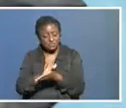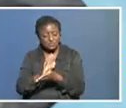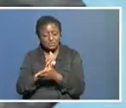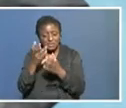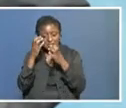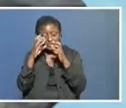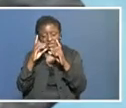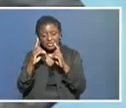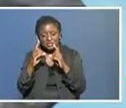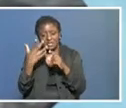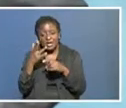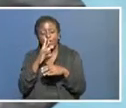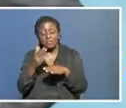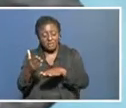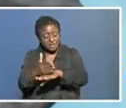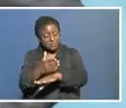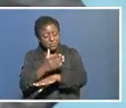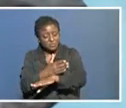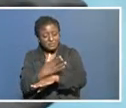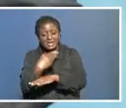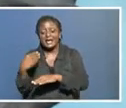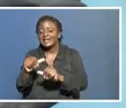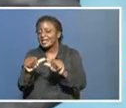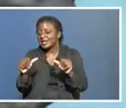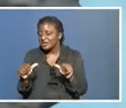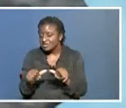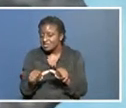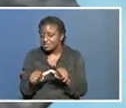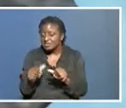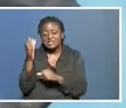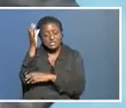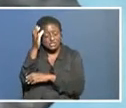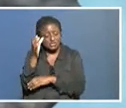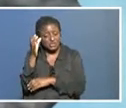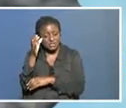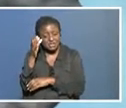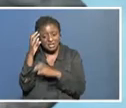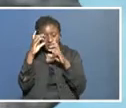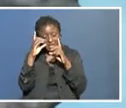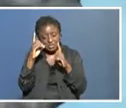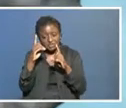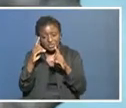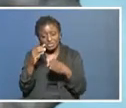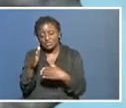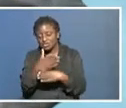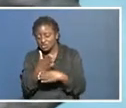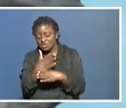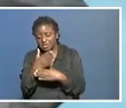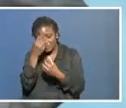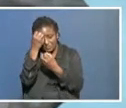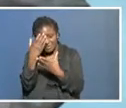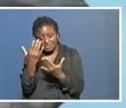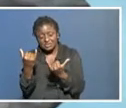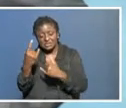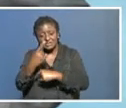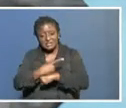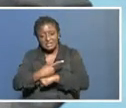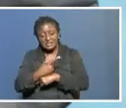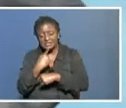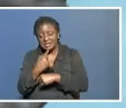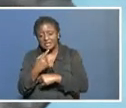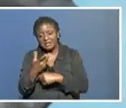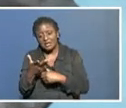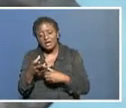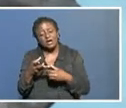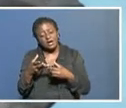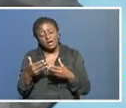noted improvements and areas of concern. And as the education official shared those details earlier today, they maintained that while there's a ways